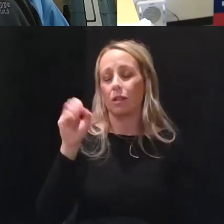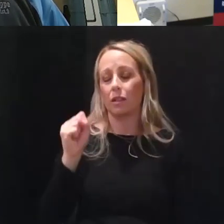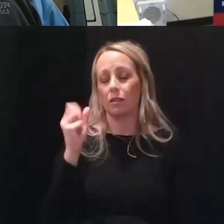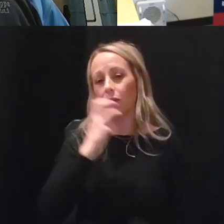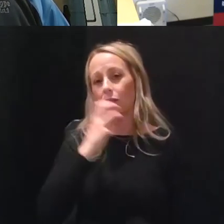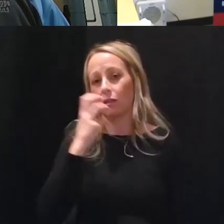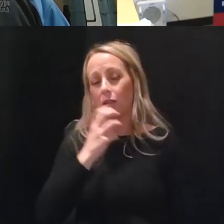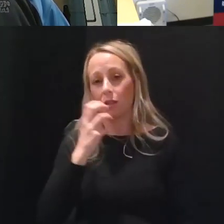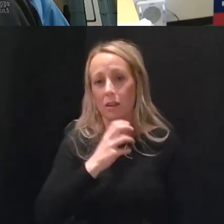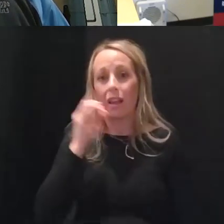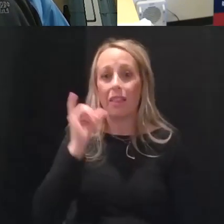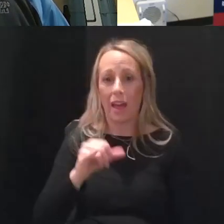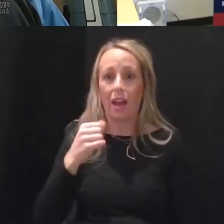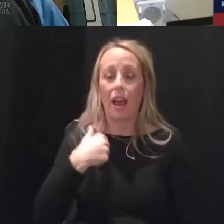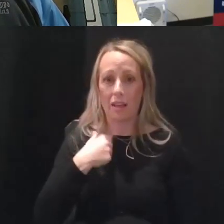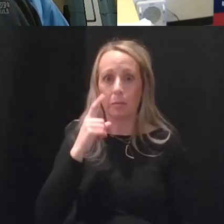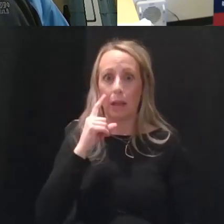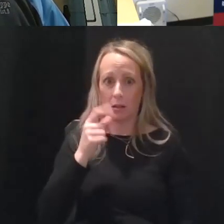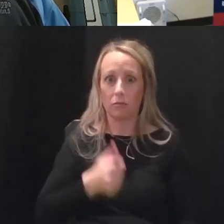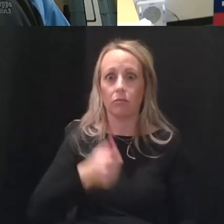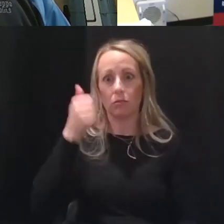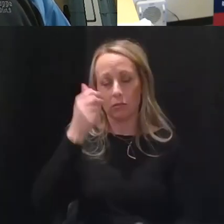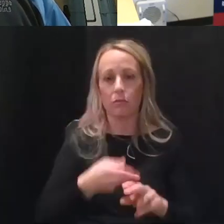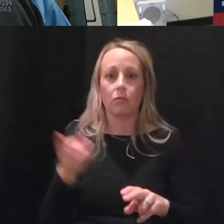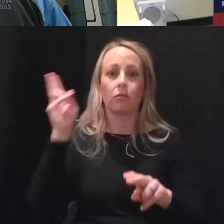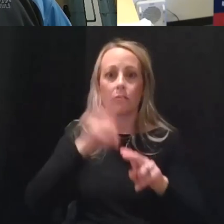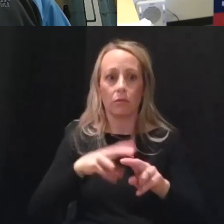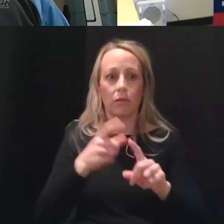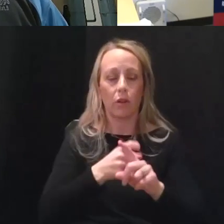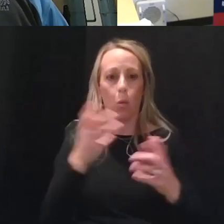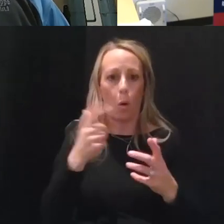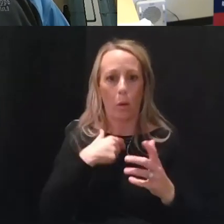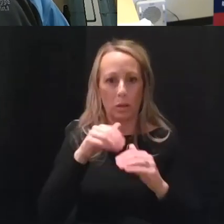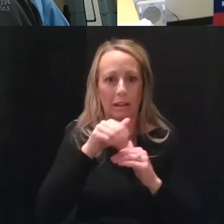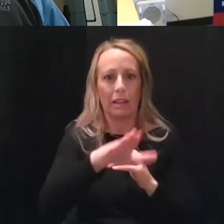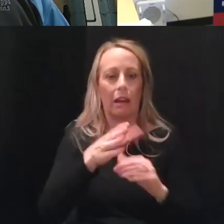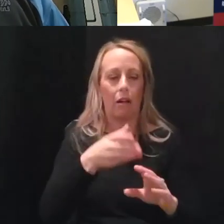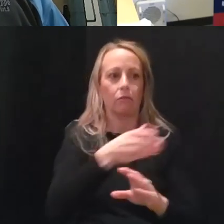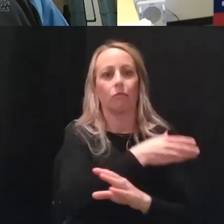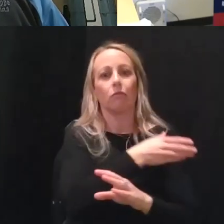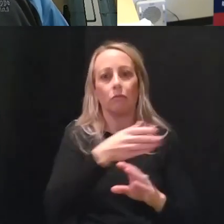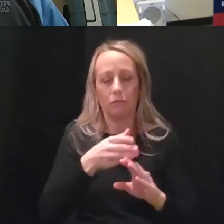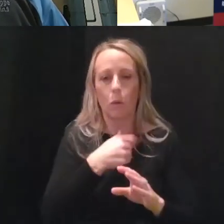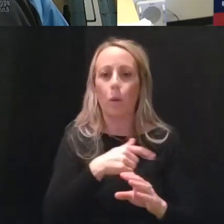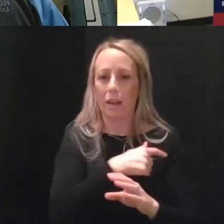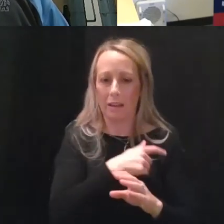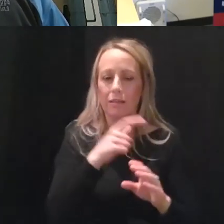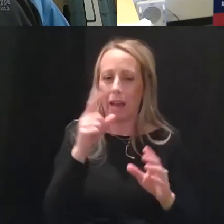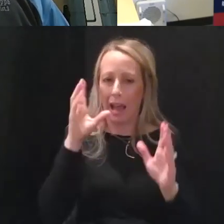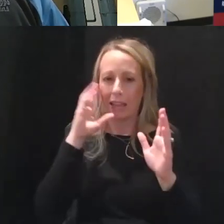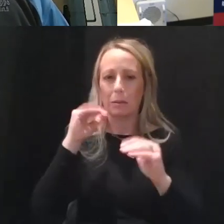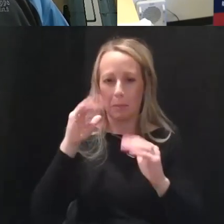been quite an uptick in what we've sent out. And we expect to see that need continue at that